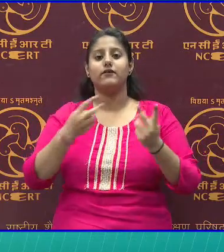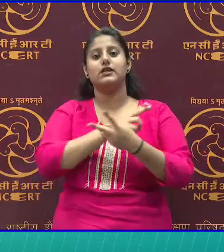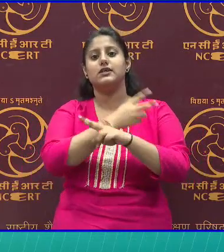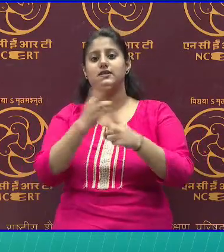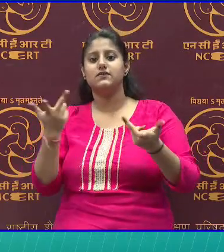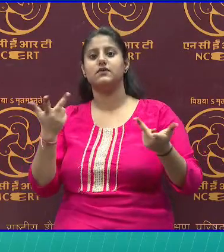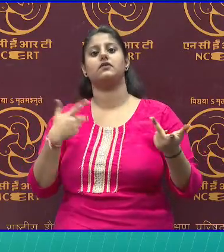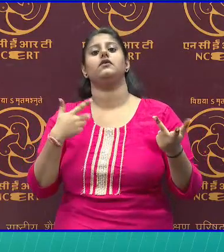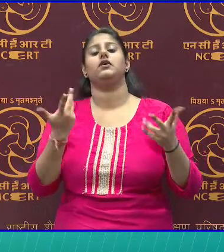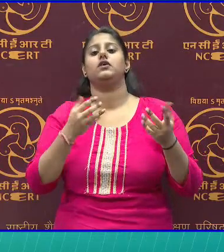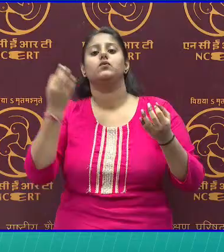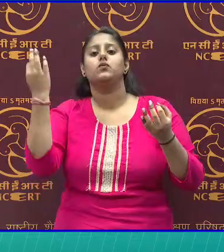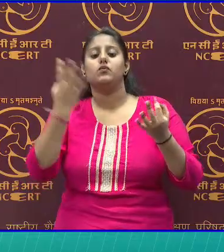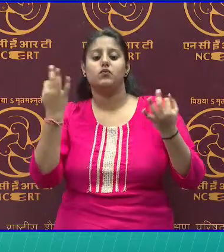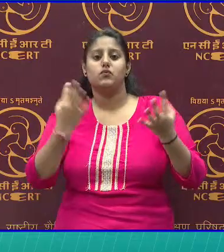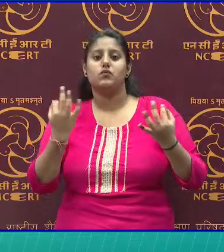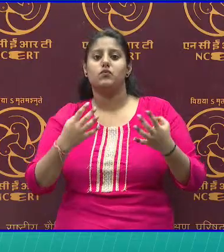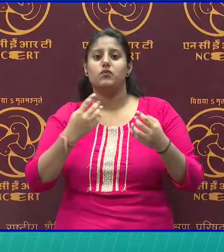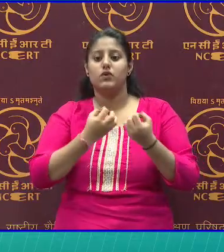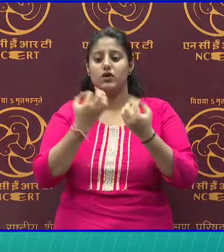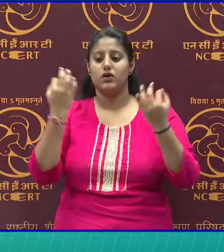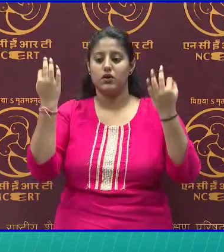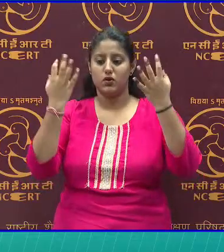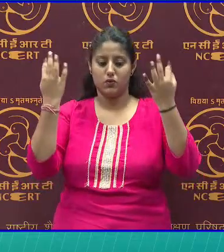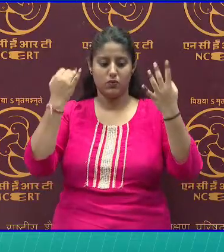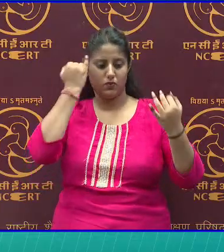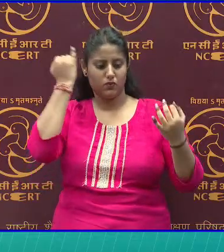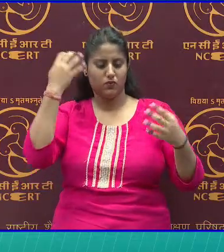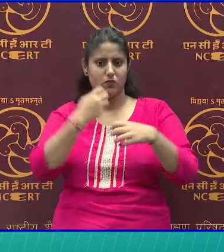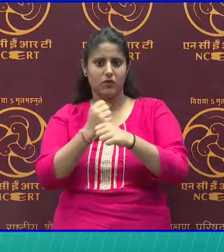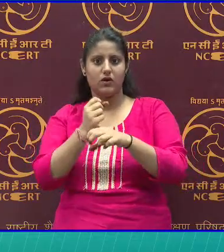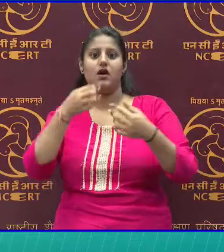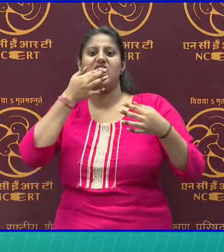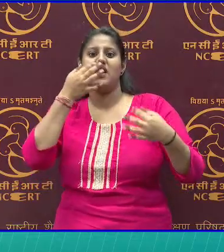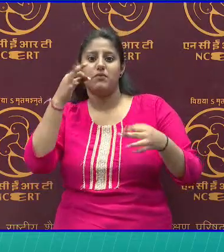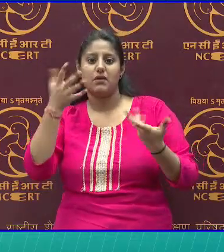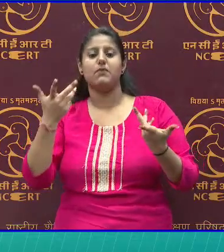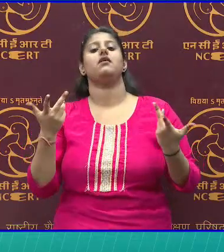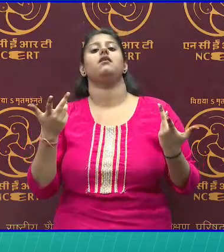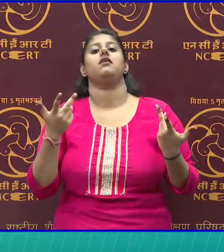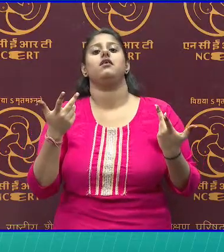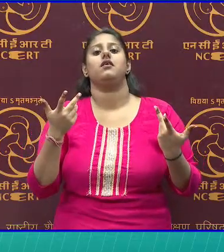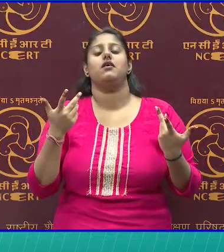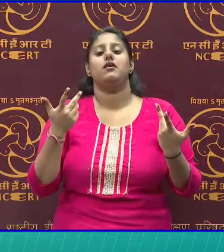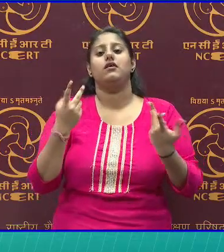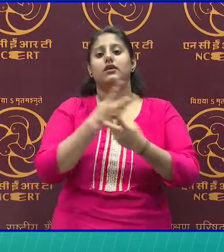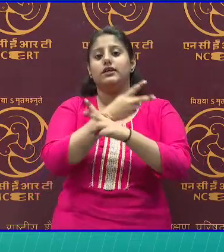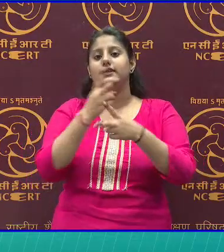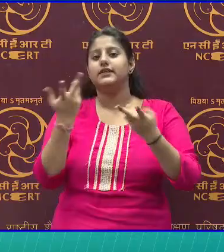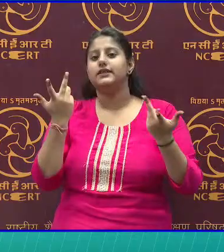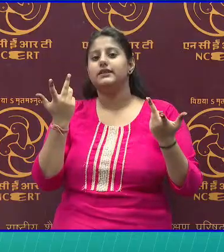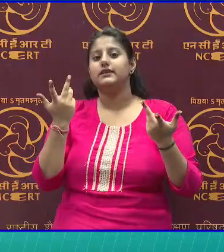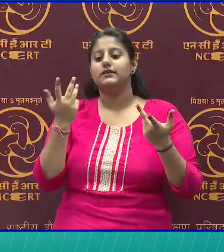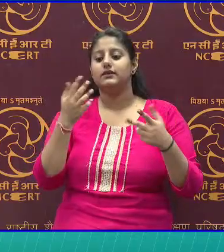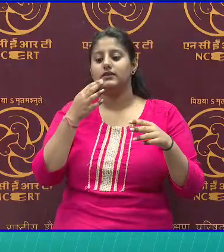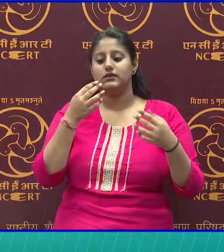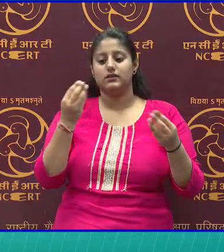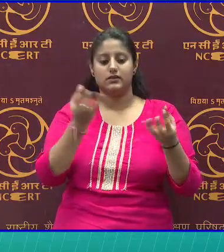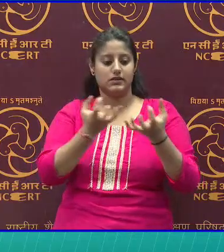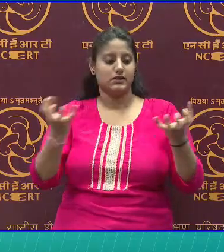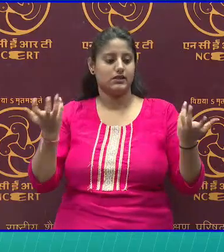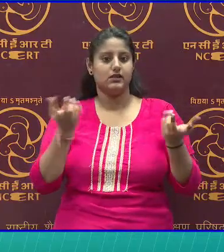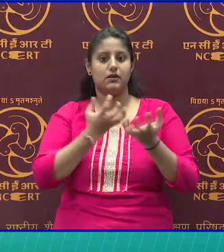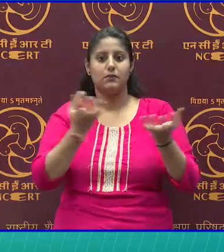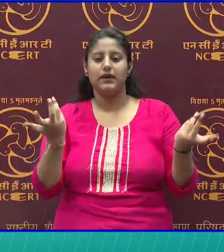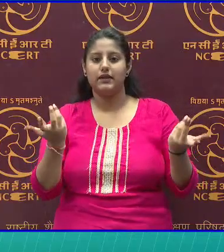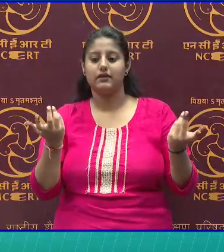to create certain elements wherein using paper or using some other locally available material, they create